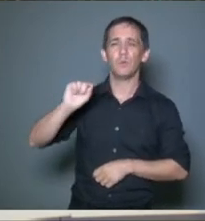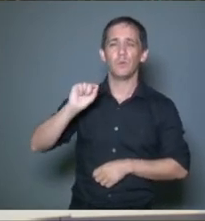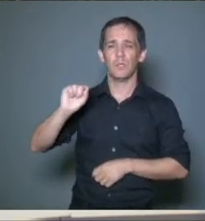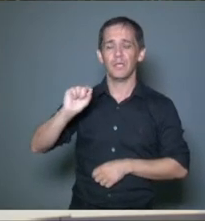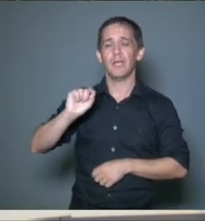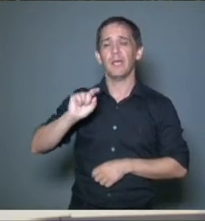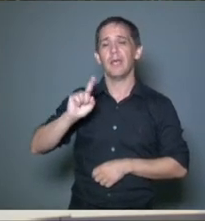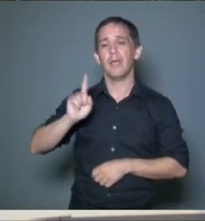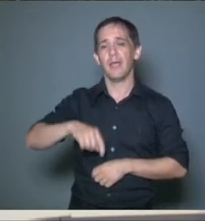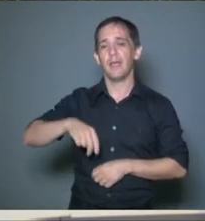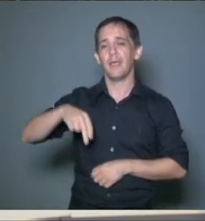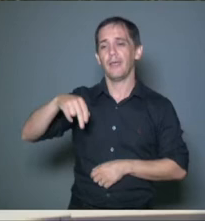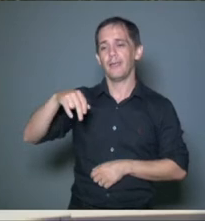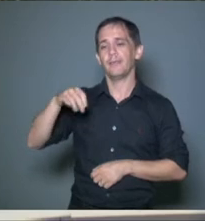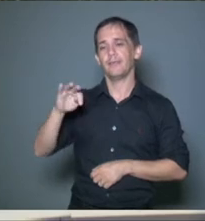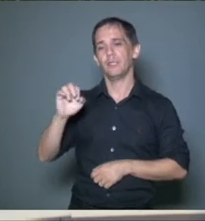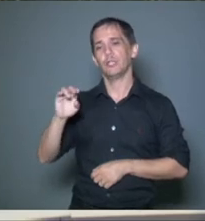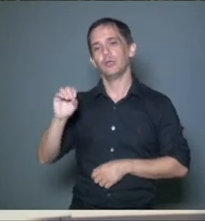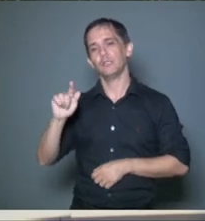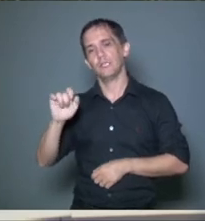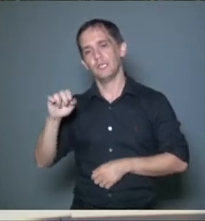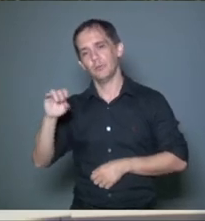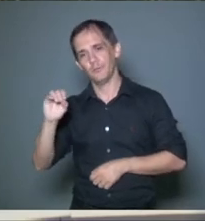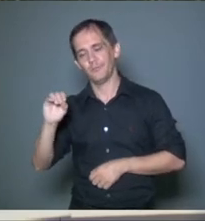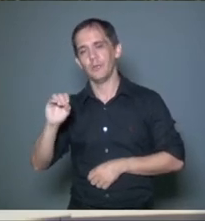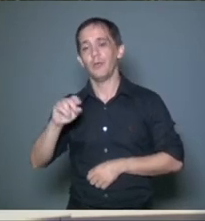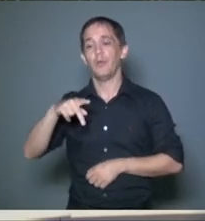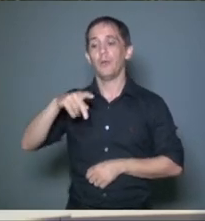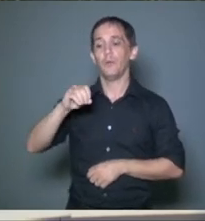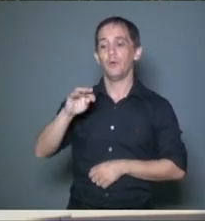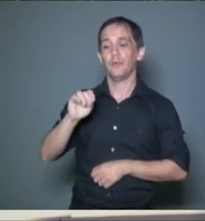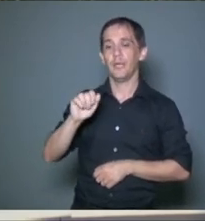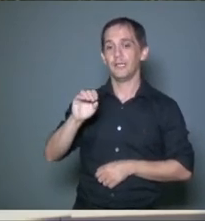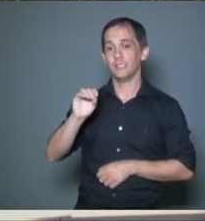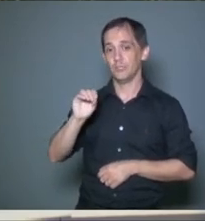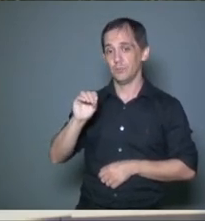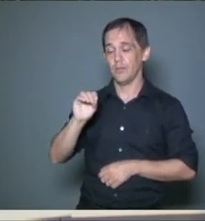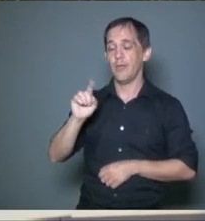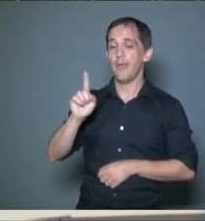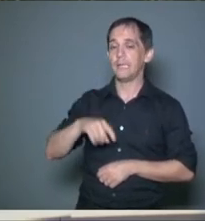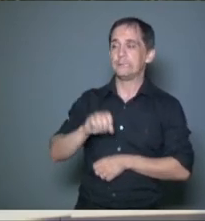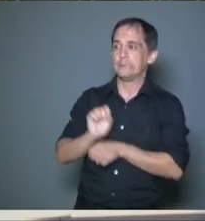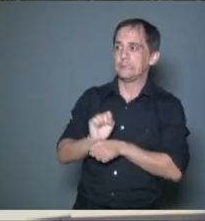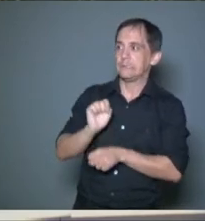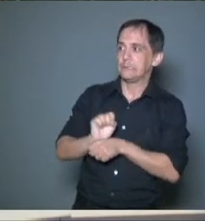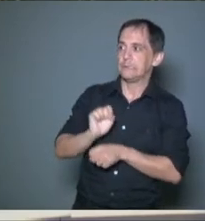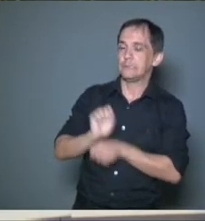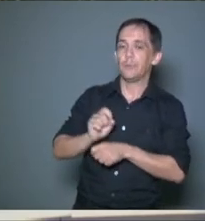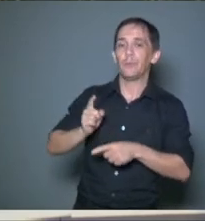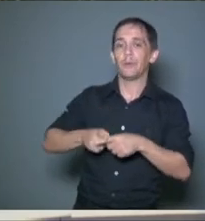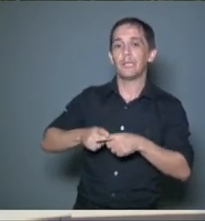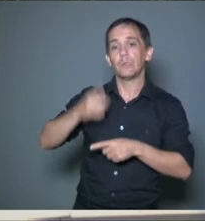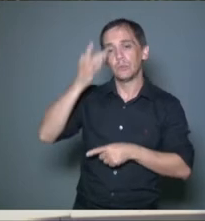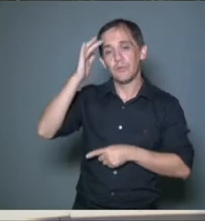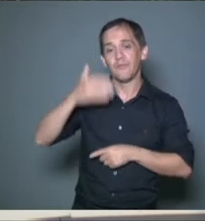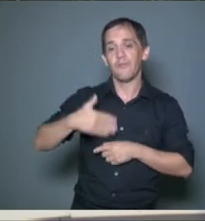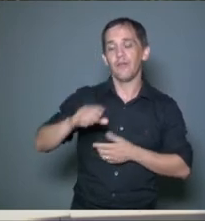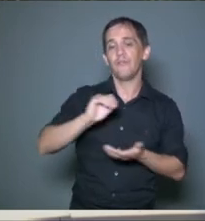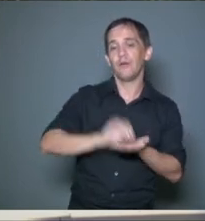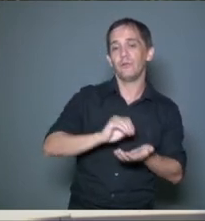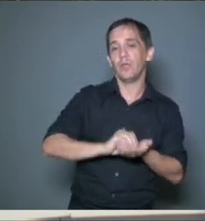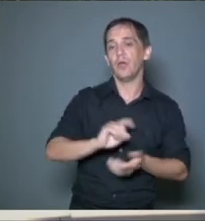the nutrient that is the most challenging one for us because of its production cost, and potassium in terms of its